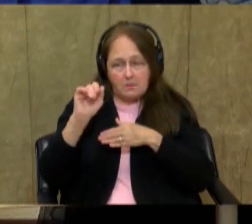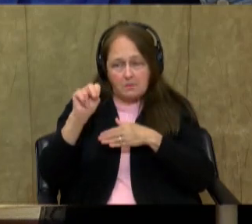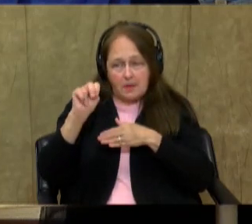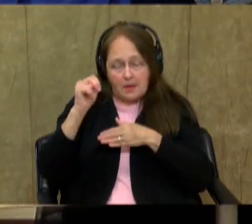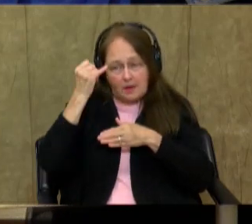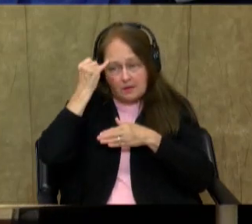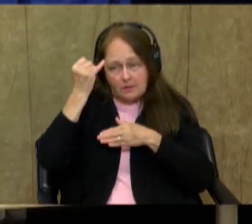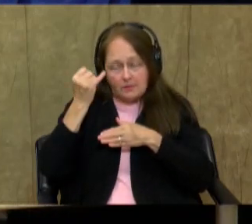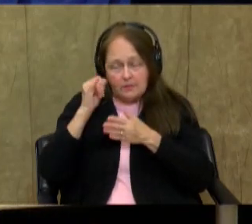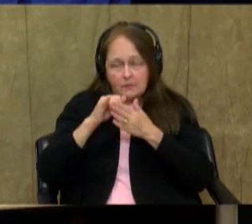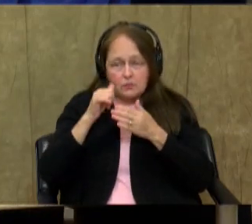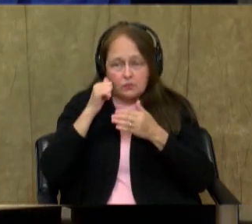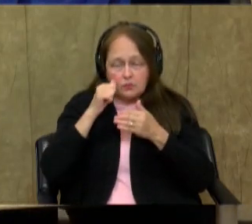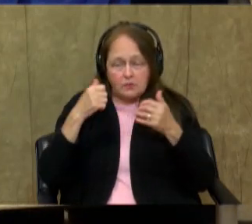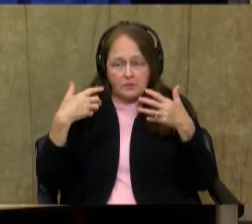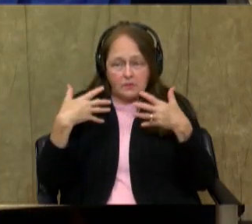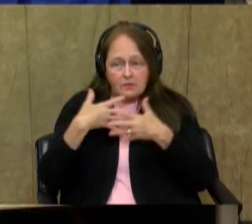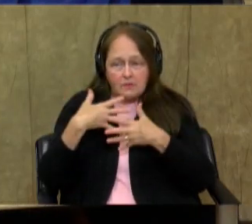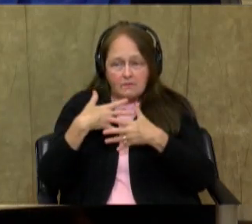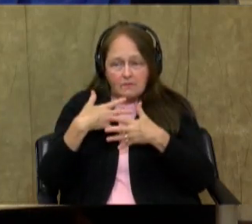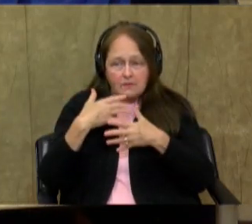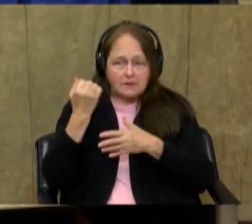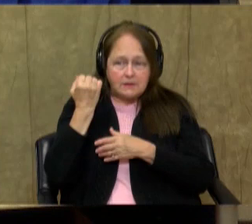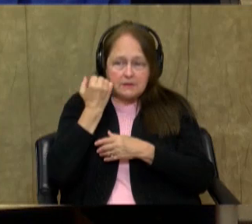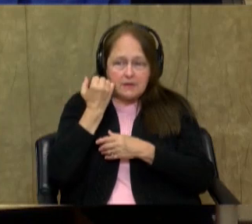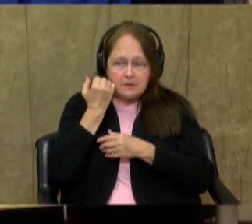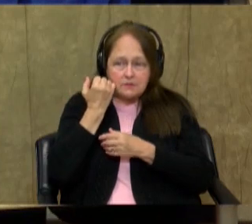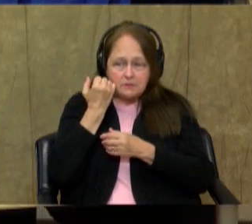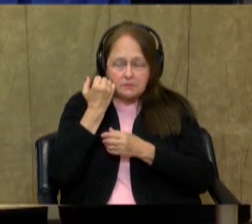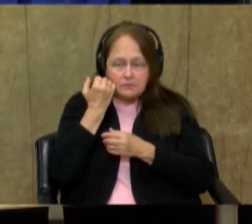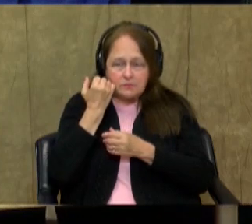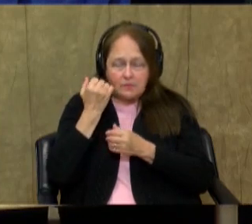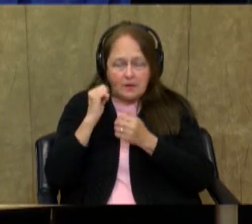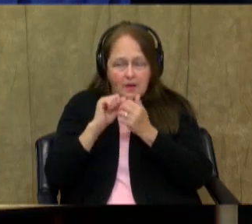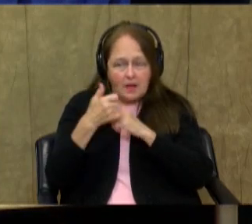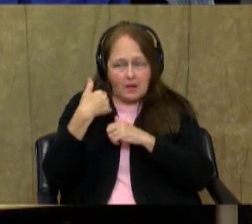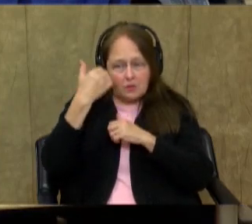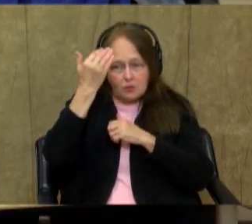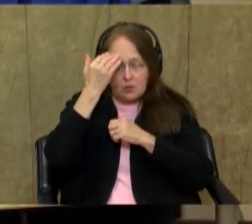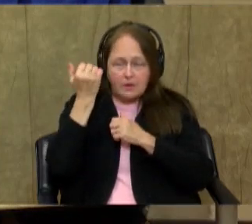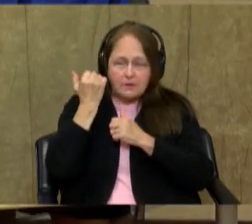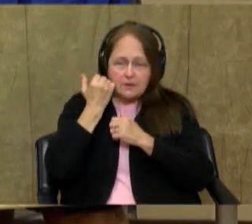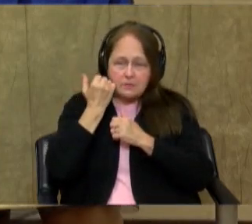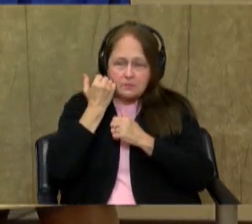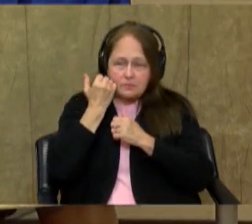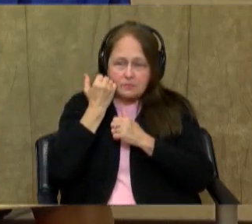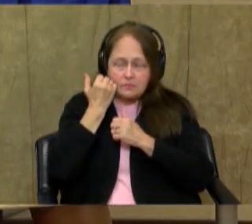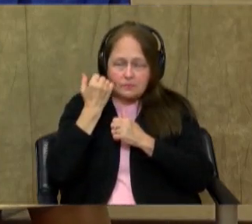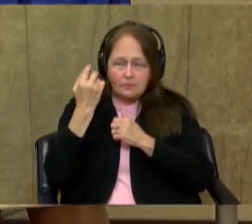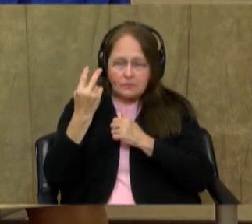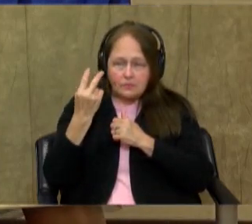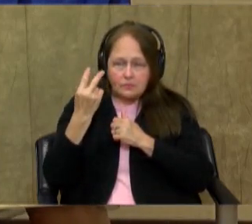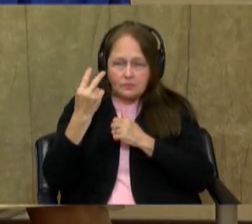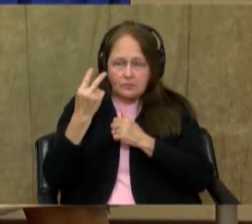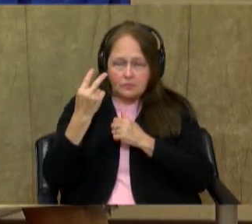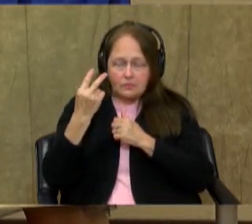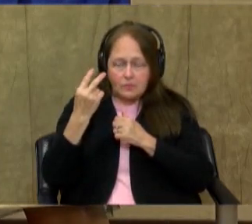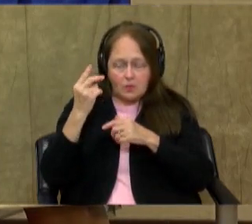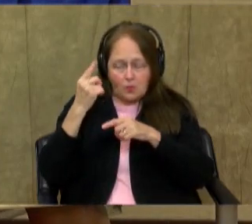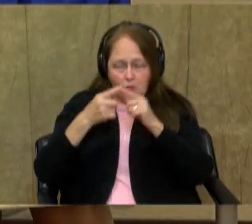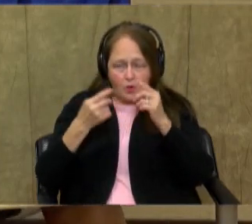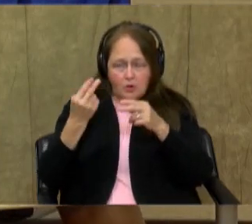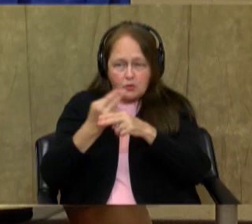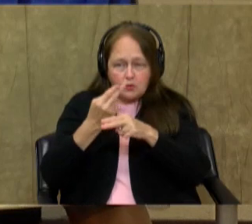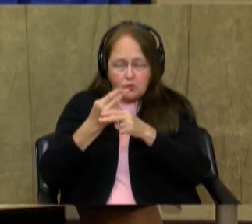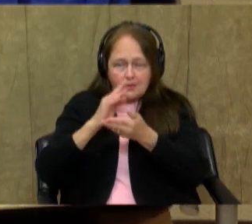is this girl is afraid of the dentist. Now, how do I know it's a dentist? Well, these tools here, this is what they